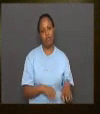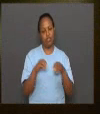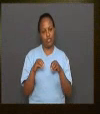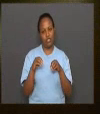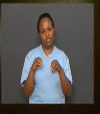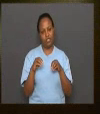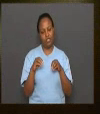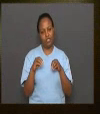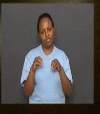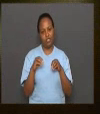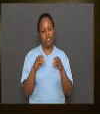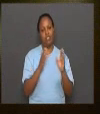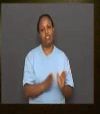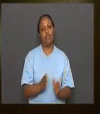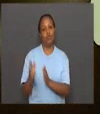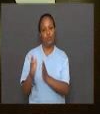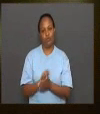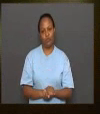Students, let's get ready.